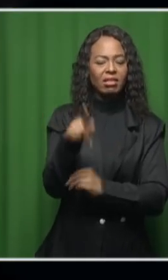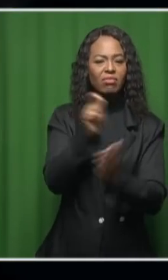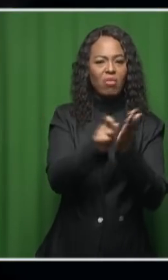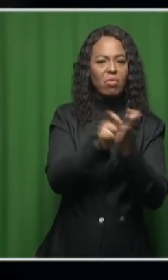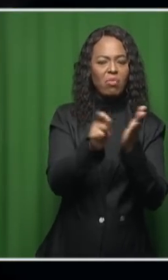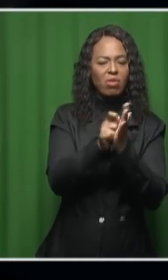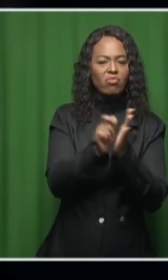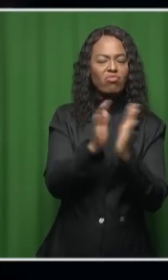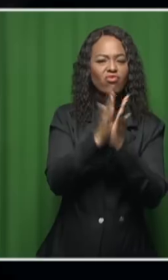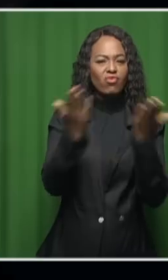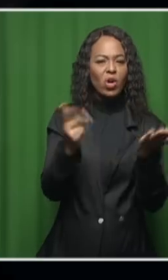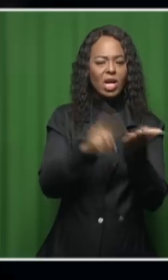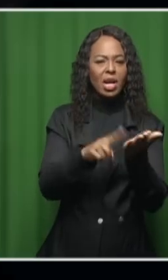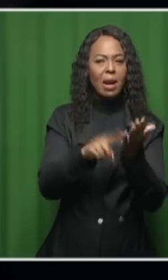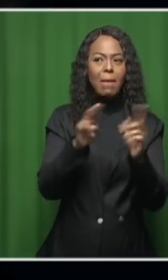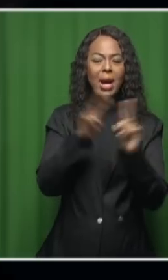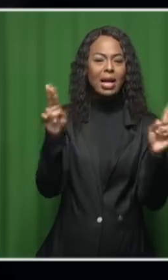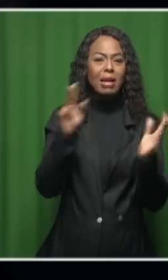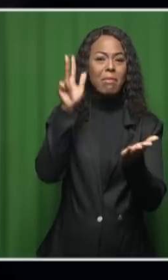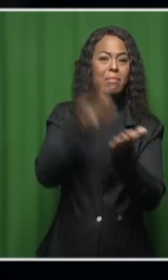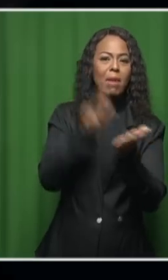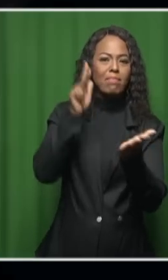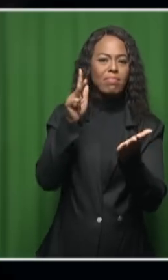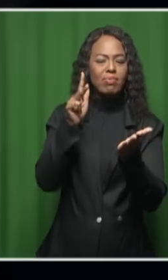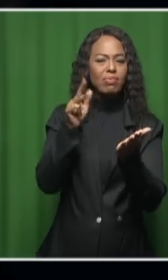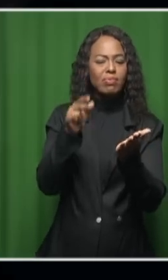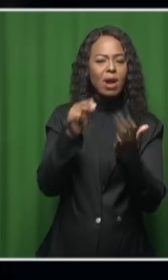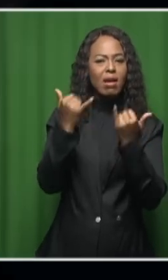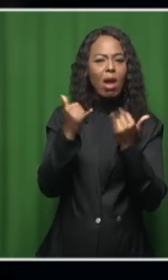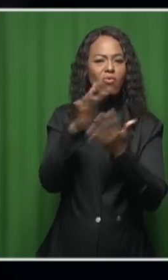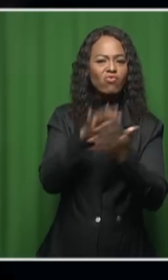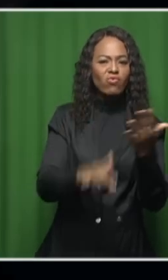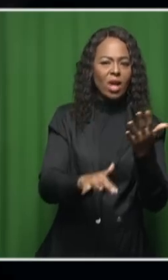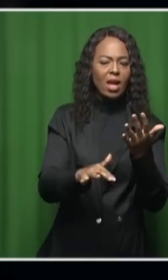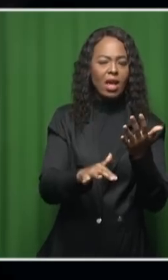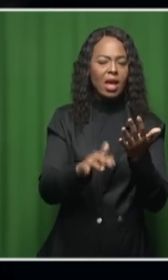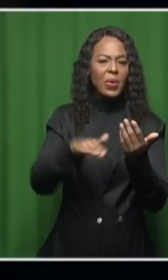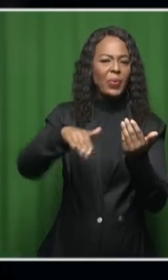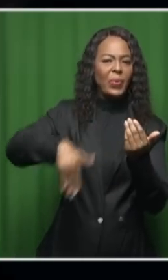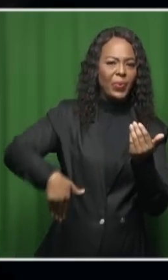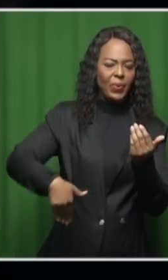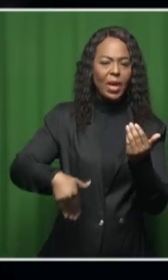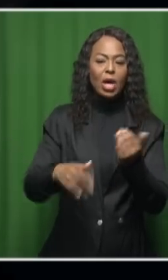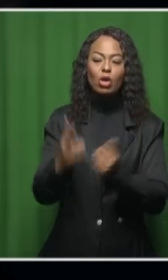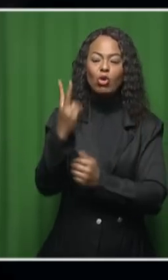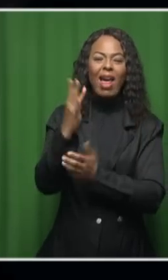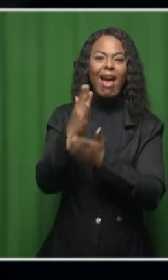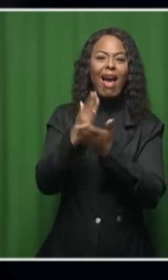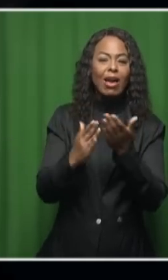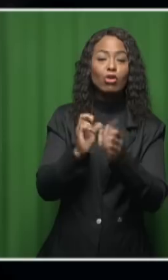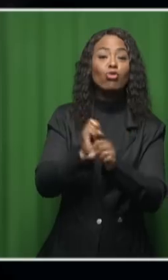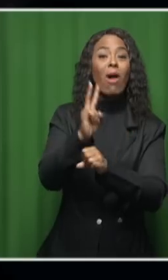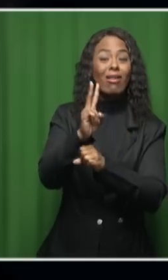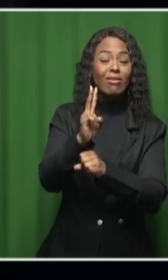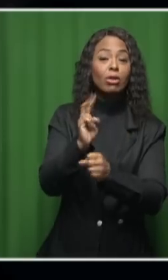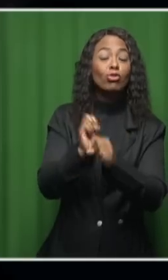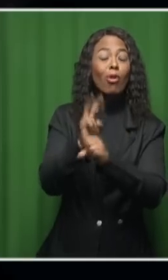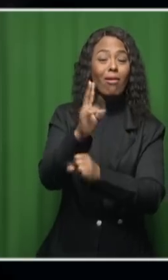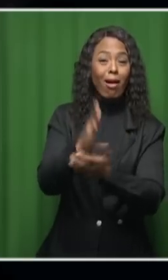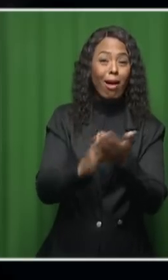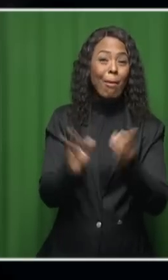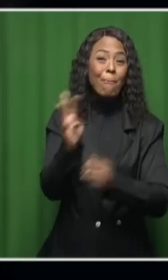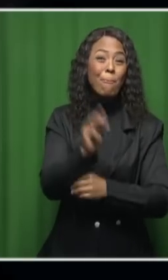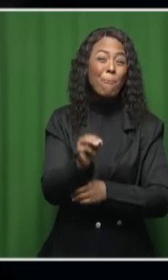an unauthorized biography to the tune of around about 12.5 million rand.